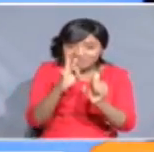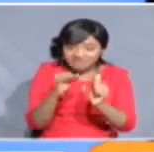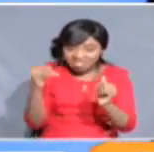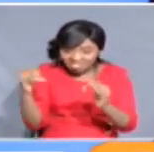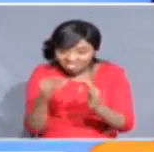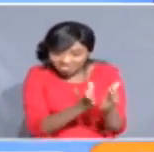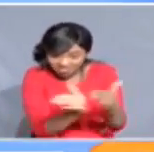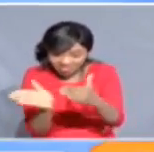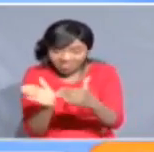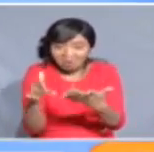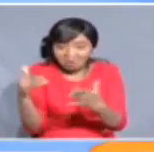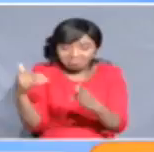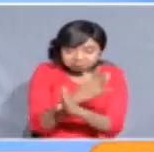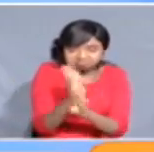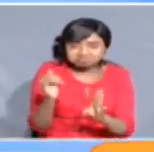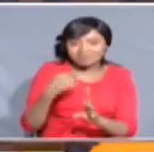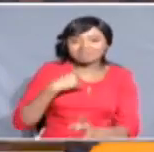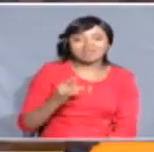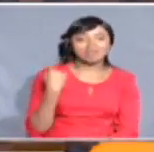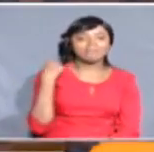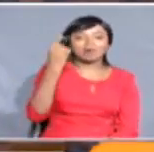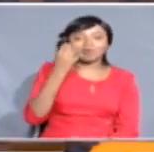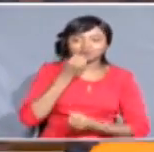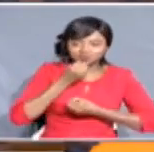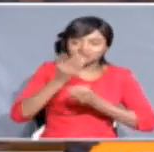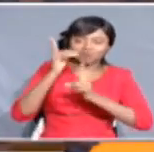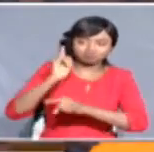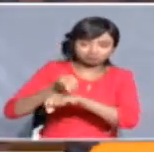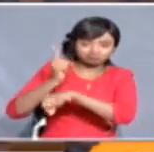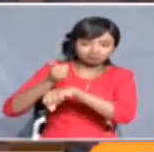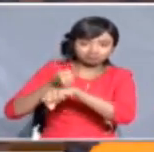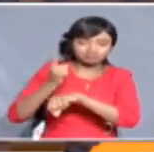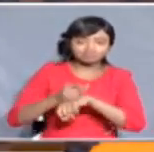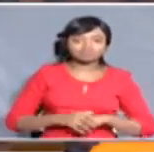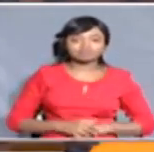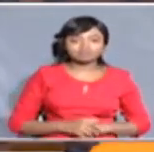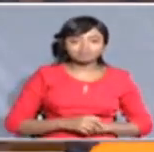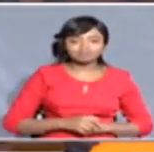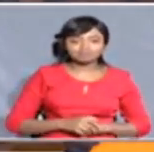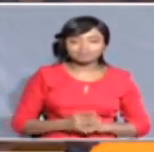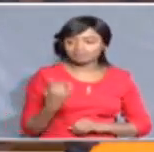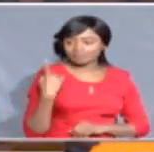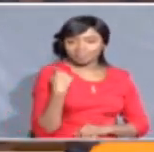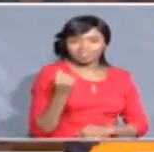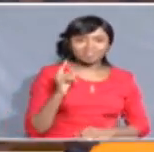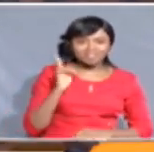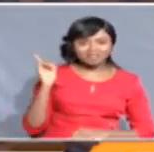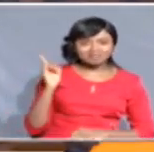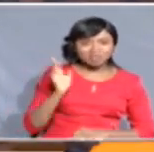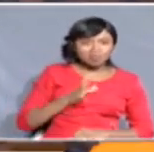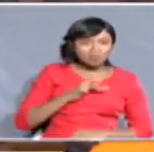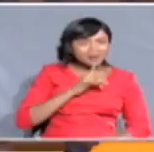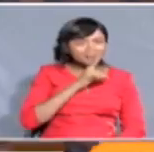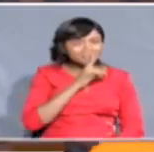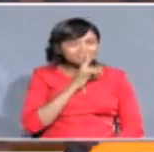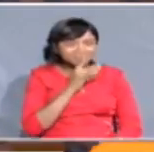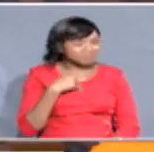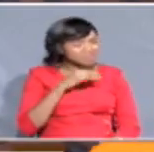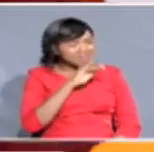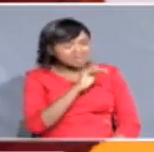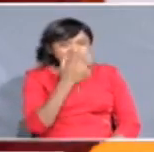person to raise the red flag. Lately, the fiery legislator has been quiet. I ask her